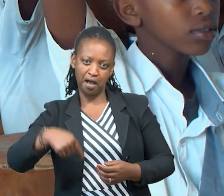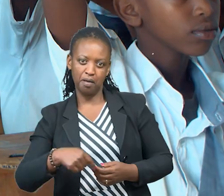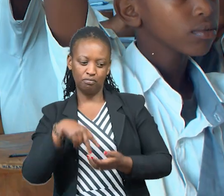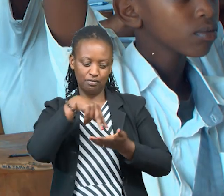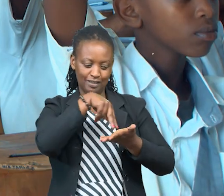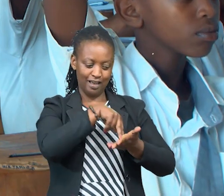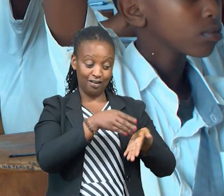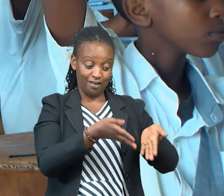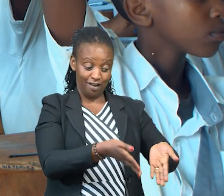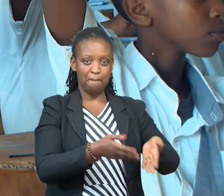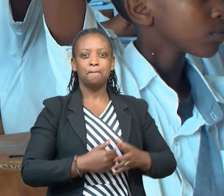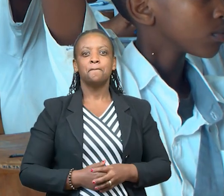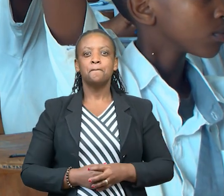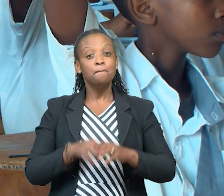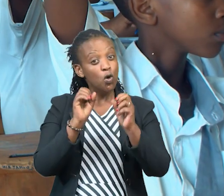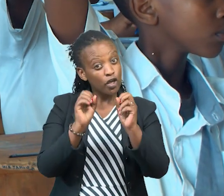stand here.